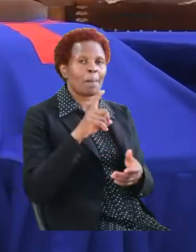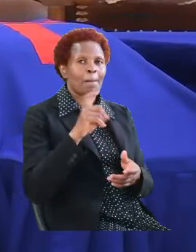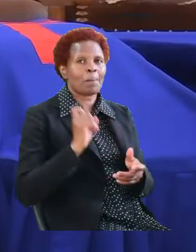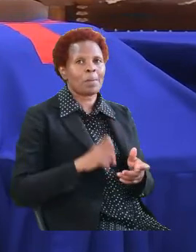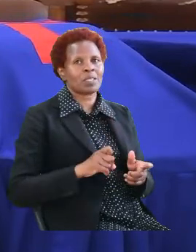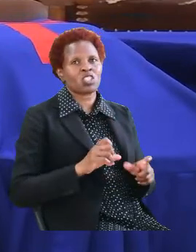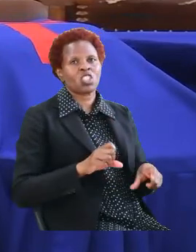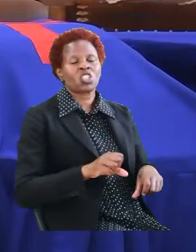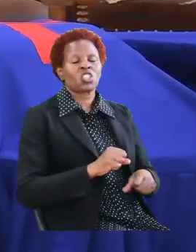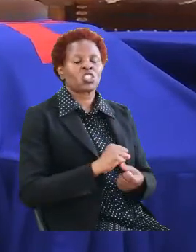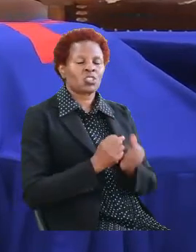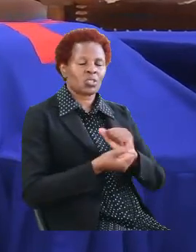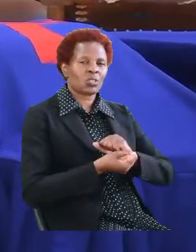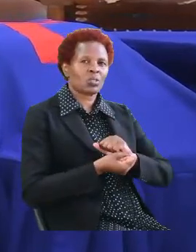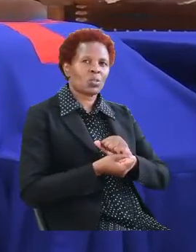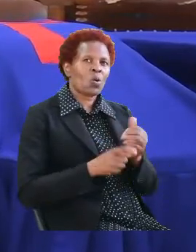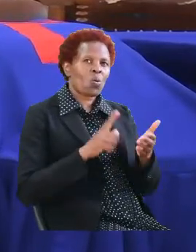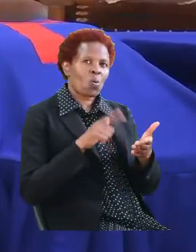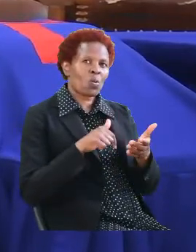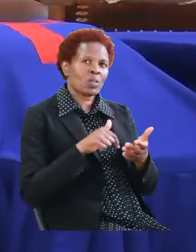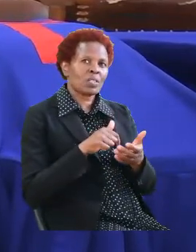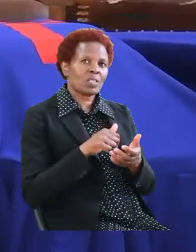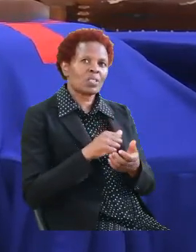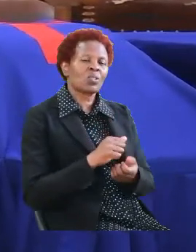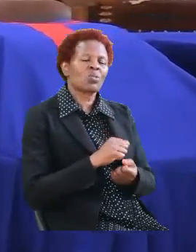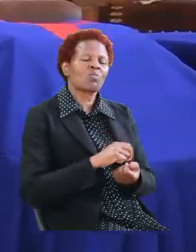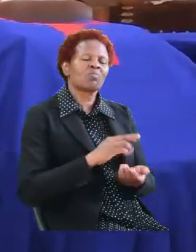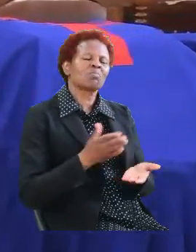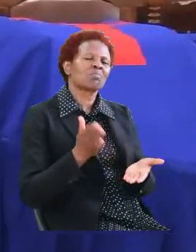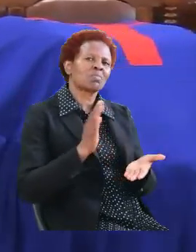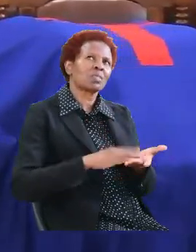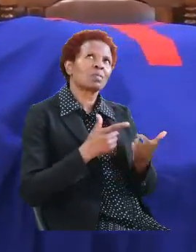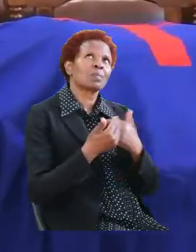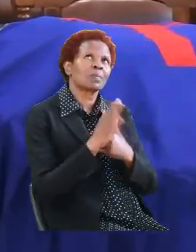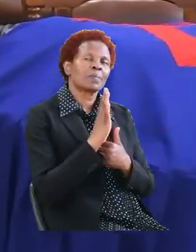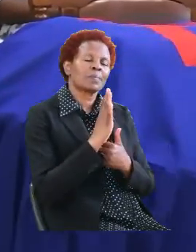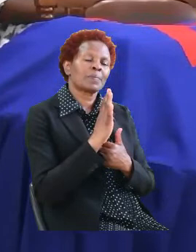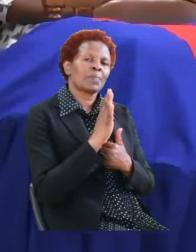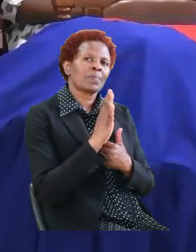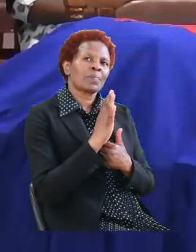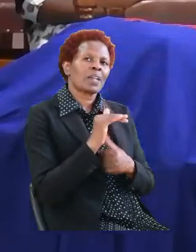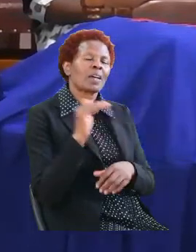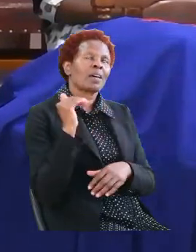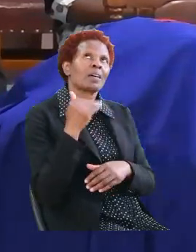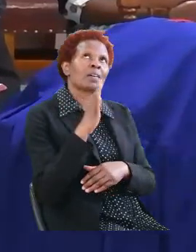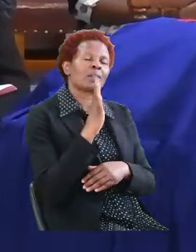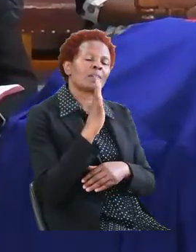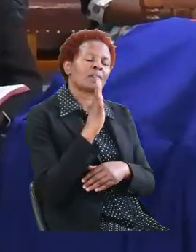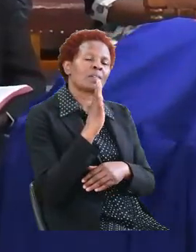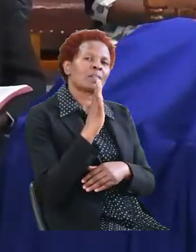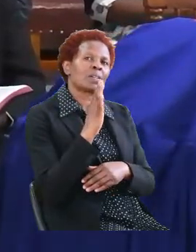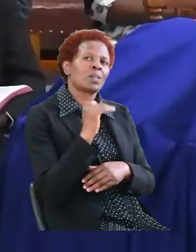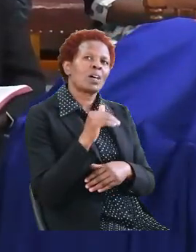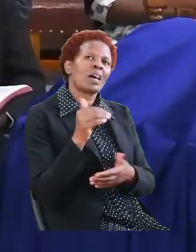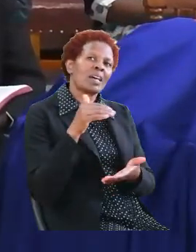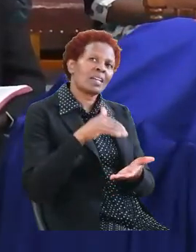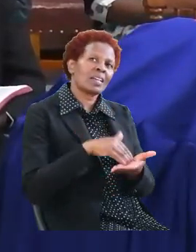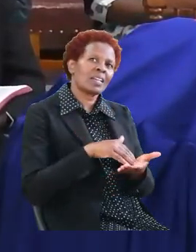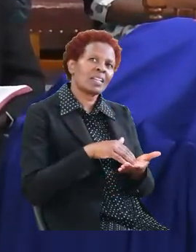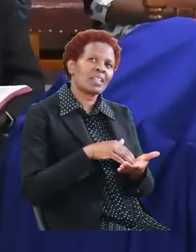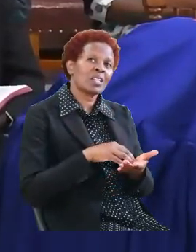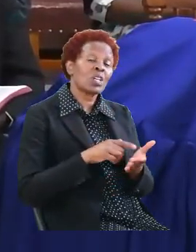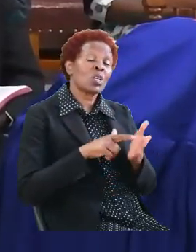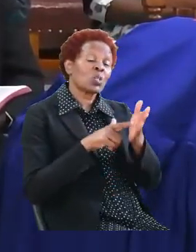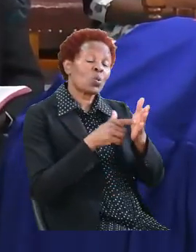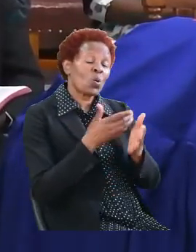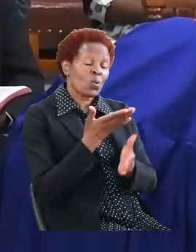What is it that I need again to turn back to the Lord and ask him to again confirm to me